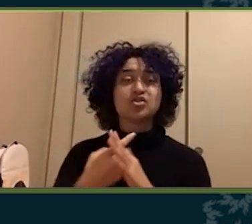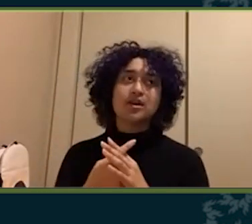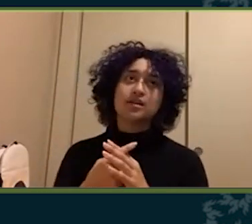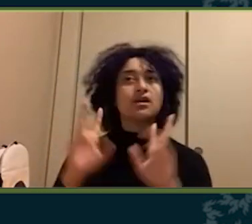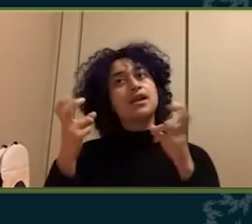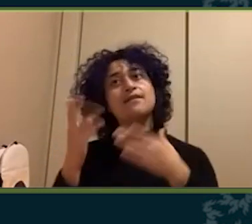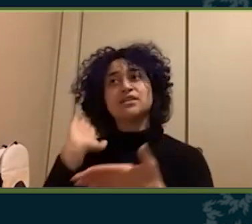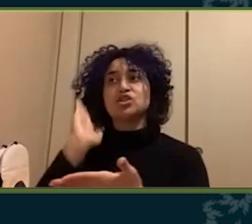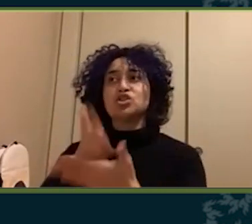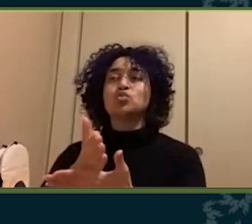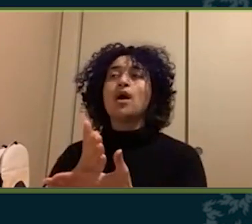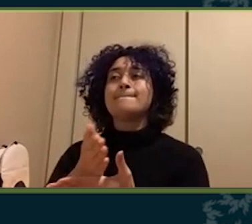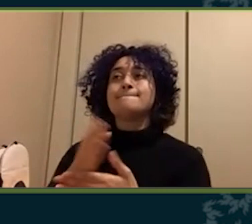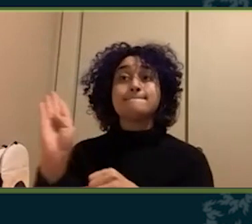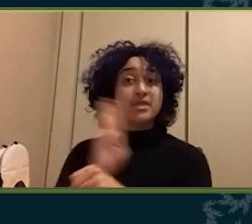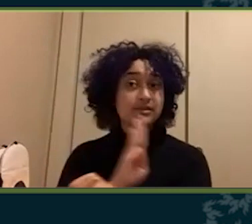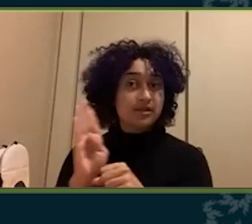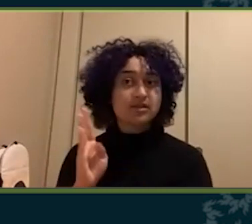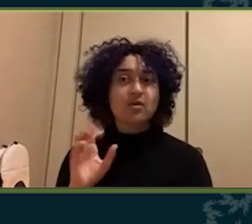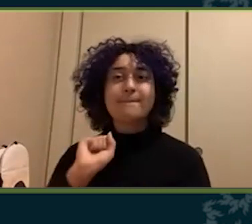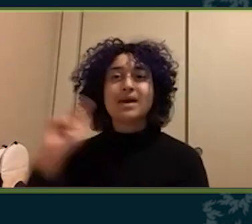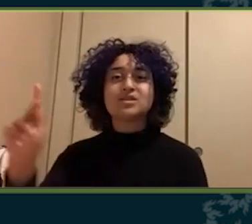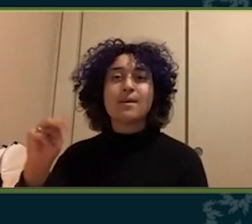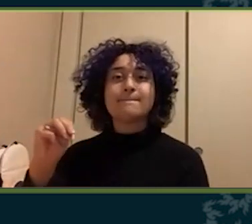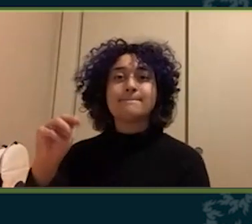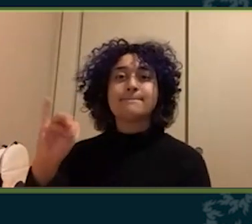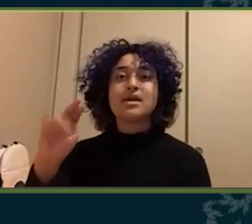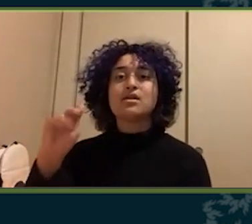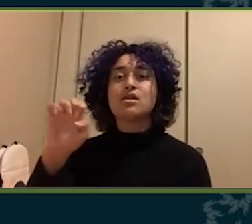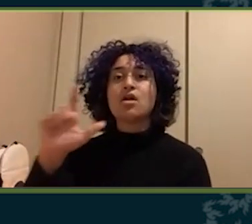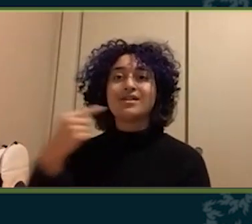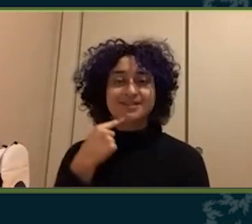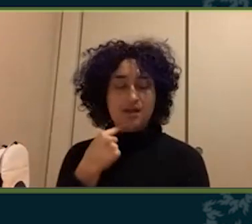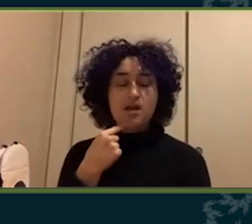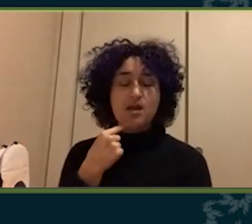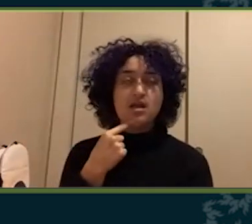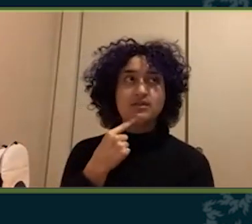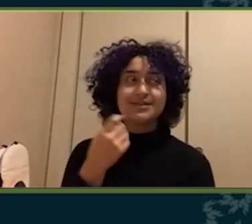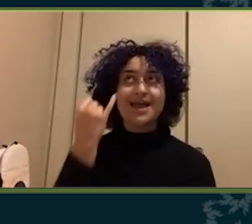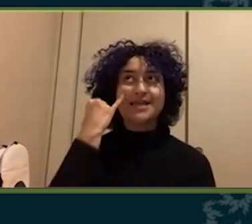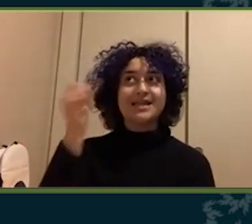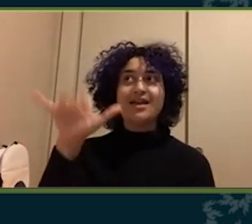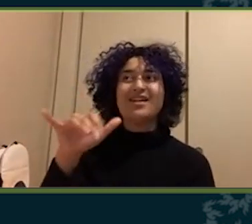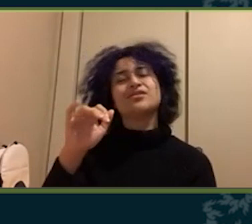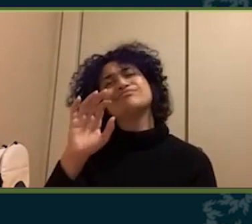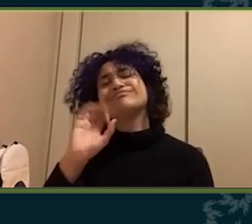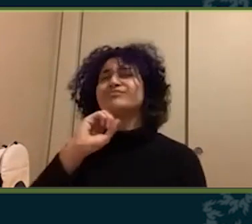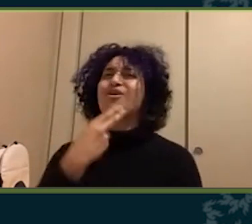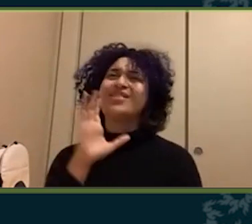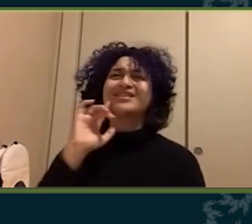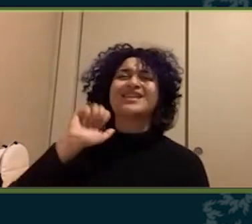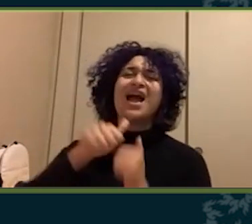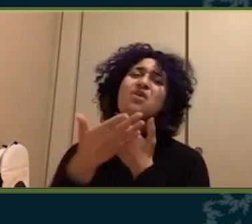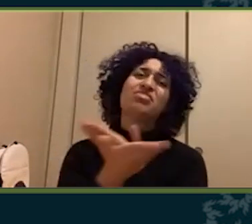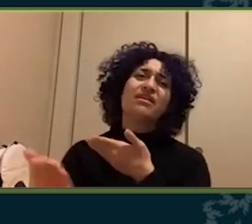Going back to what Minal said, this idea of, well, that's just how things are. We kind of get